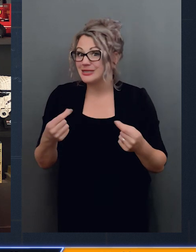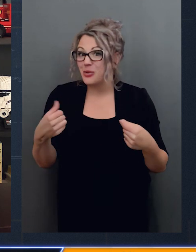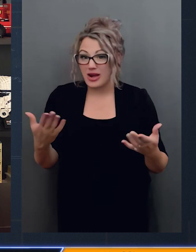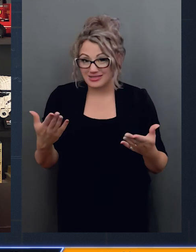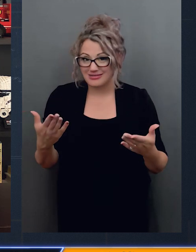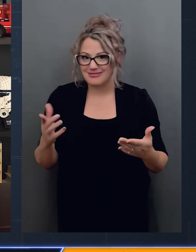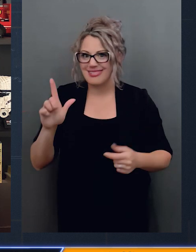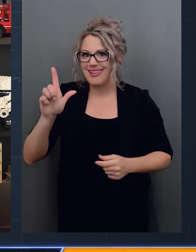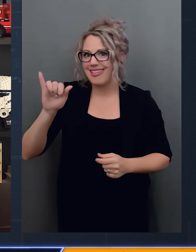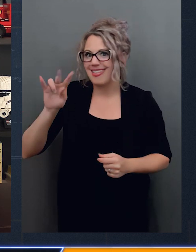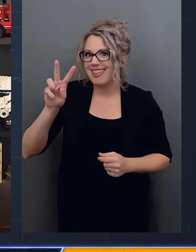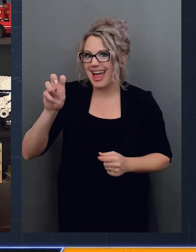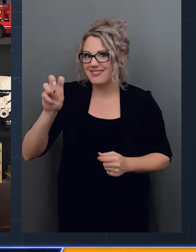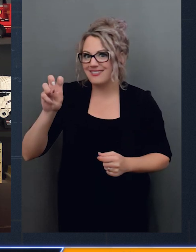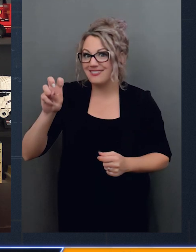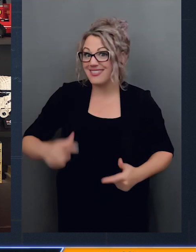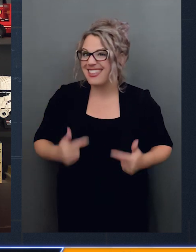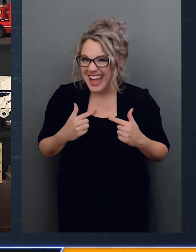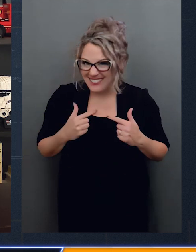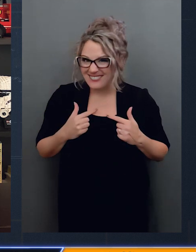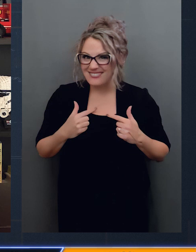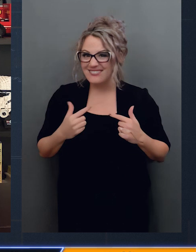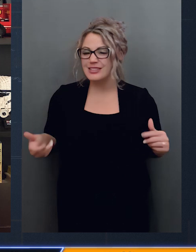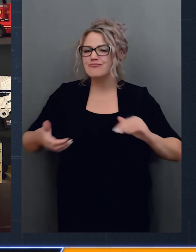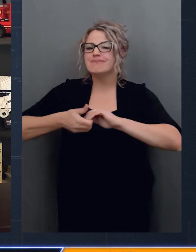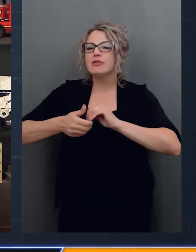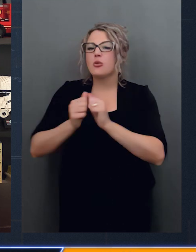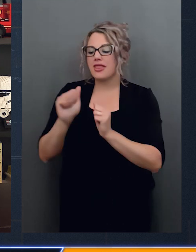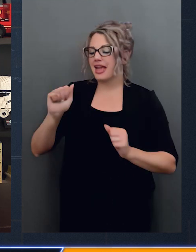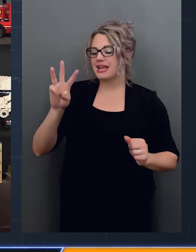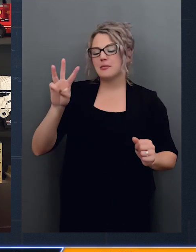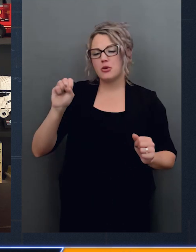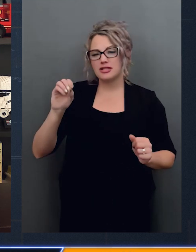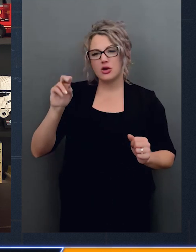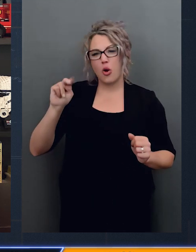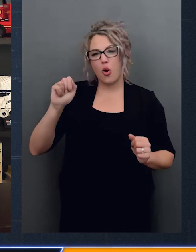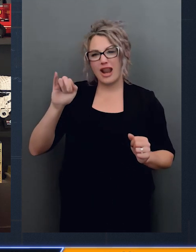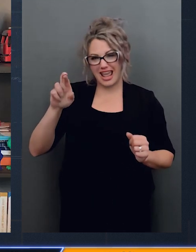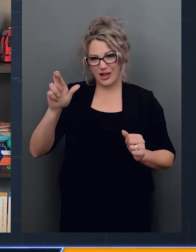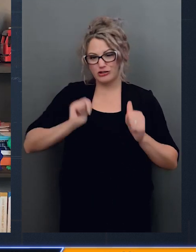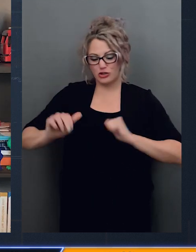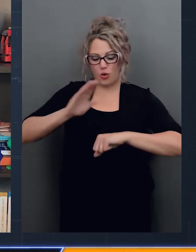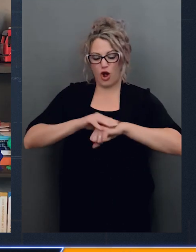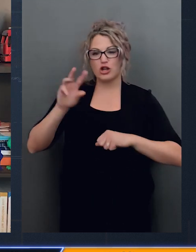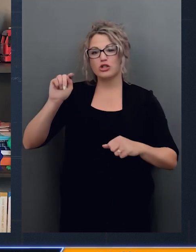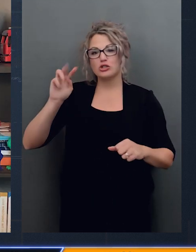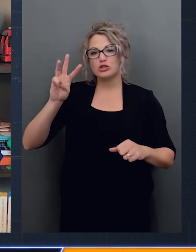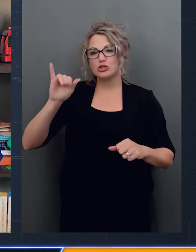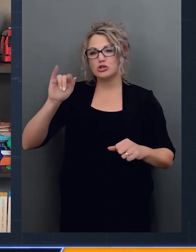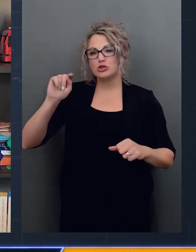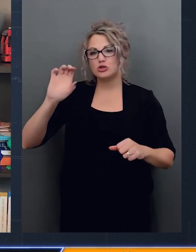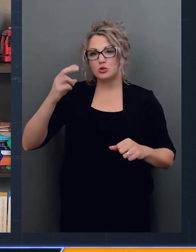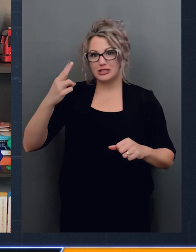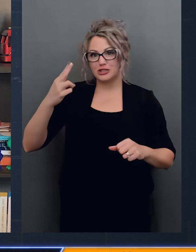step, we're going to actually go live, and we're going to join forces with the AWS On Air show on Twitch. Going forward, I'm going to